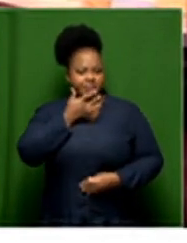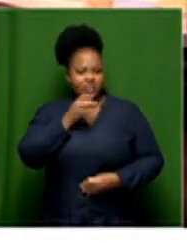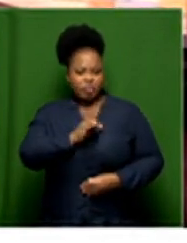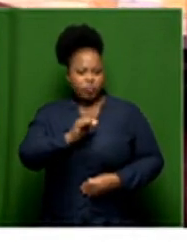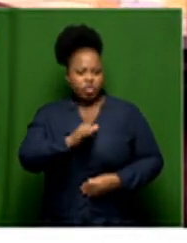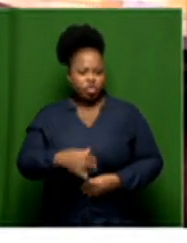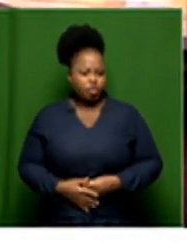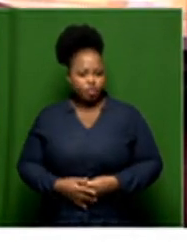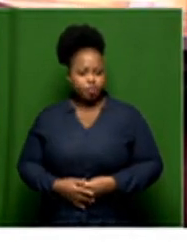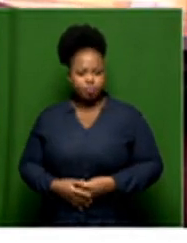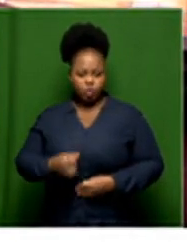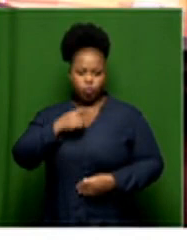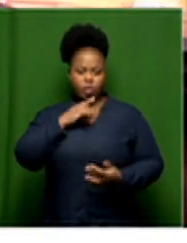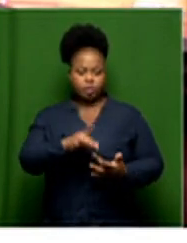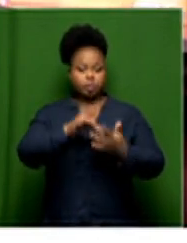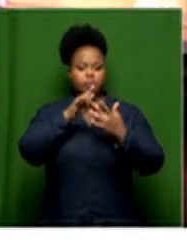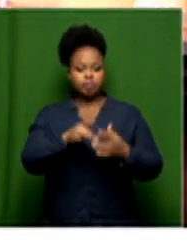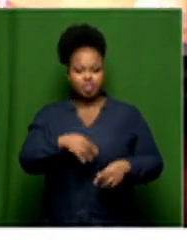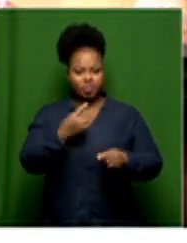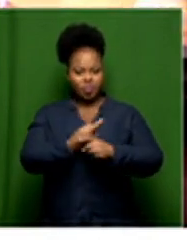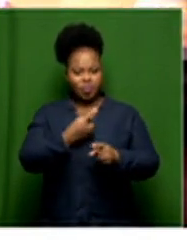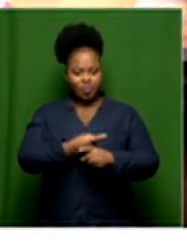mean, what's that one dish that you would